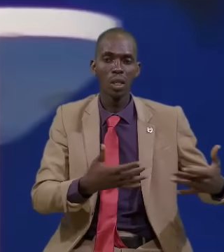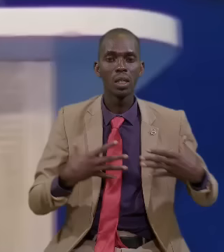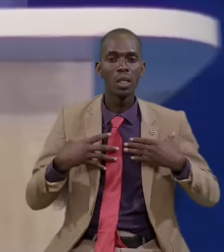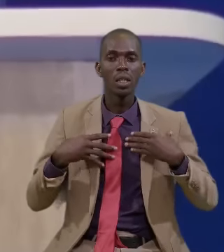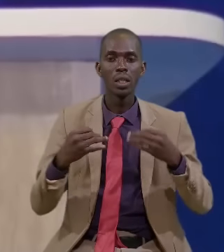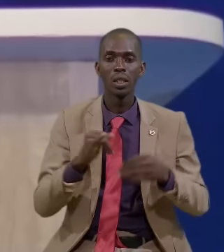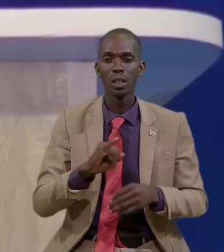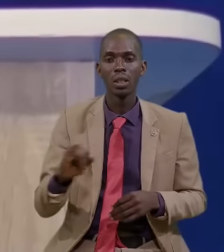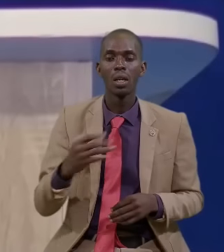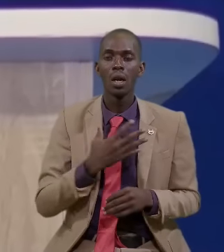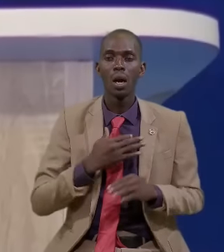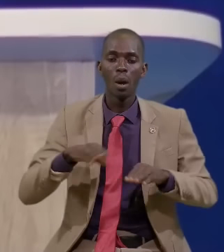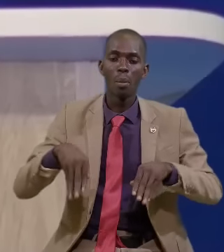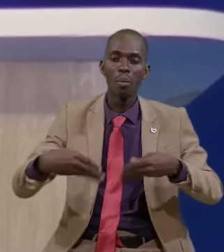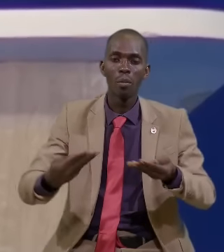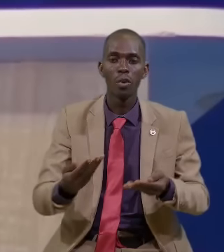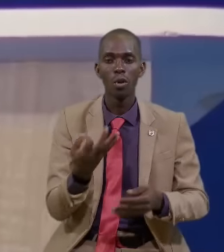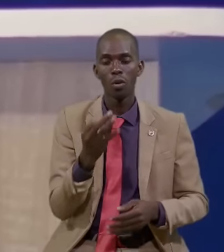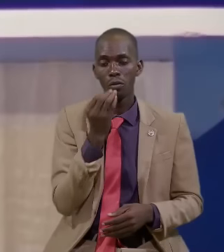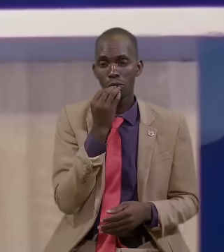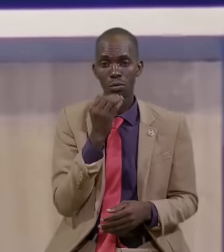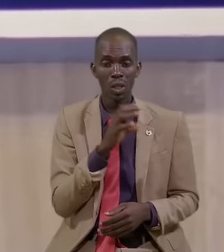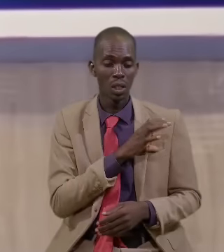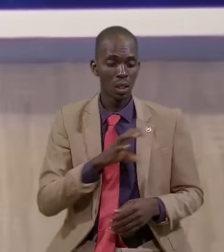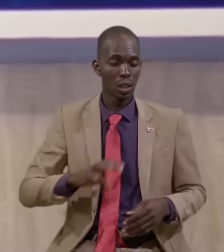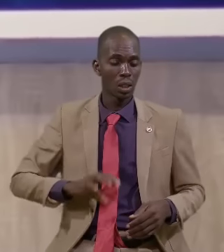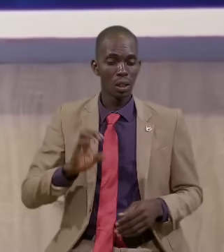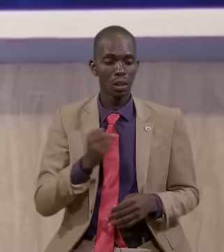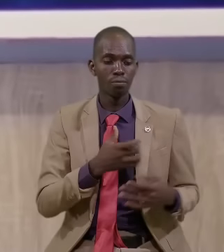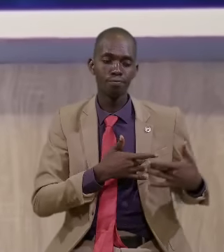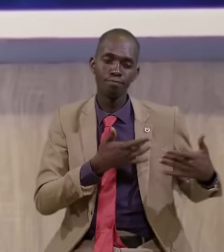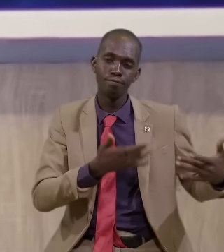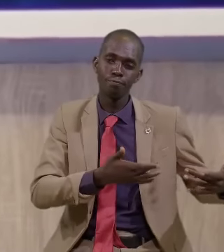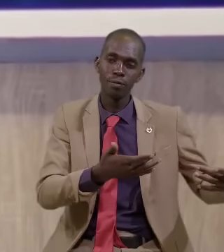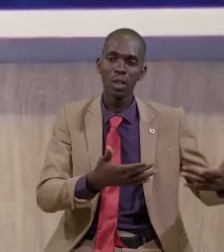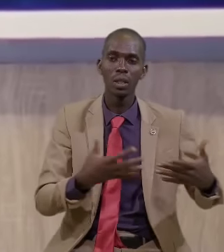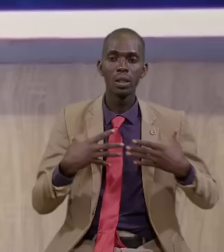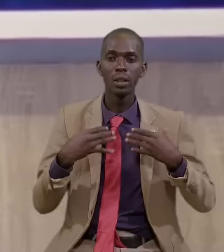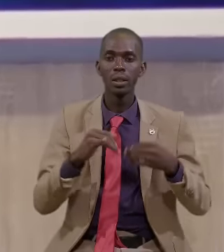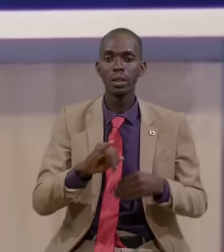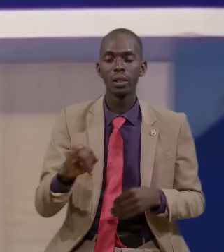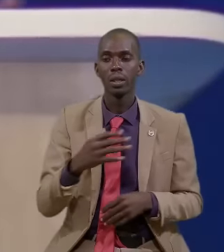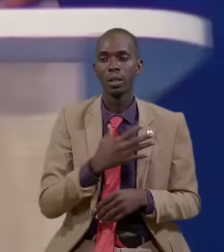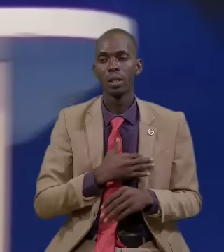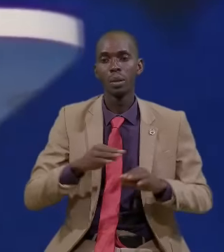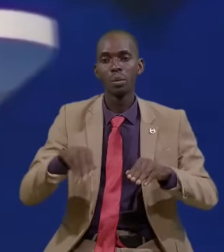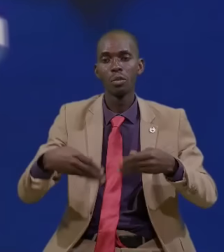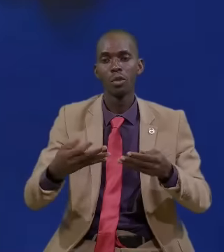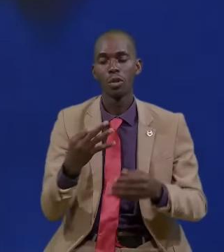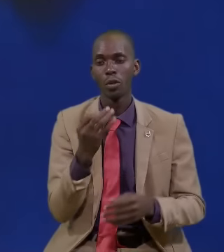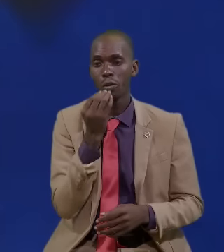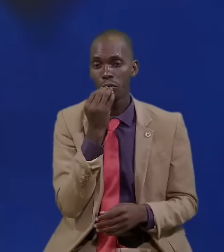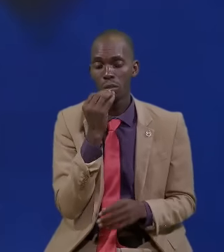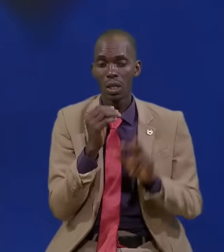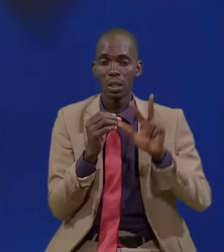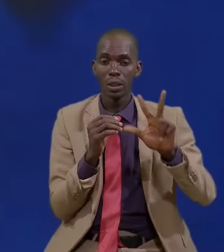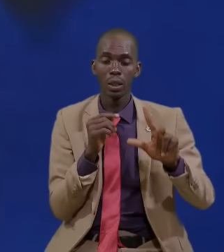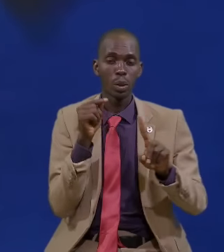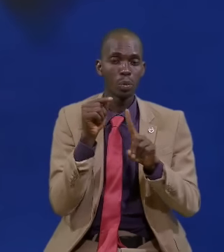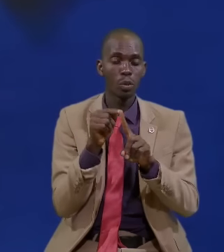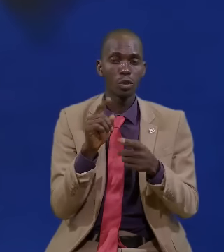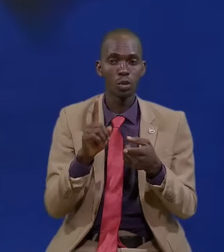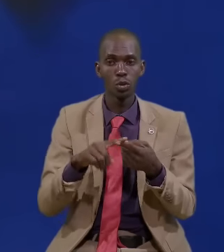Christ's compassionate healing and provision of food. There are three things we're looking at as we